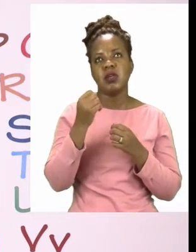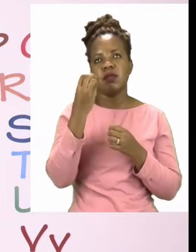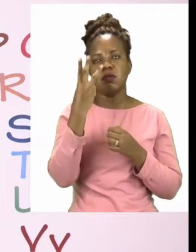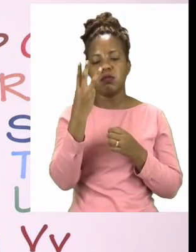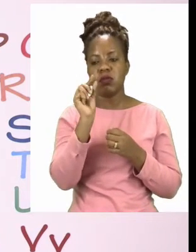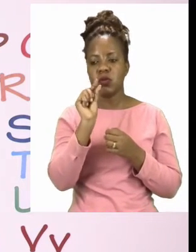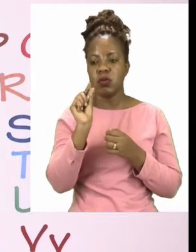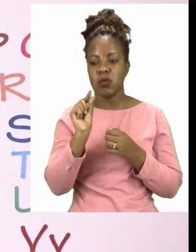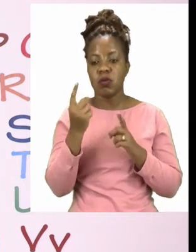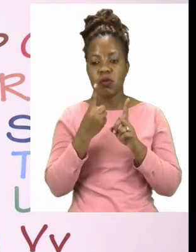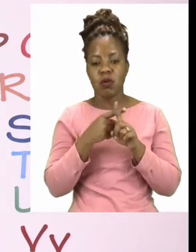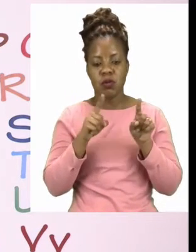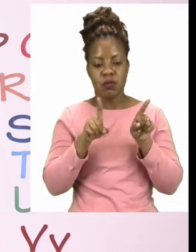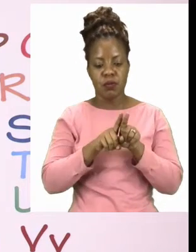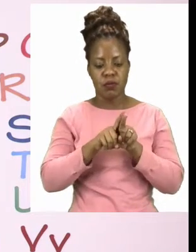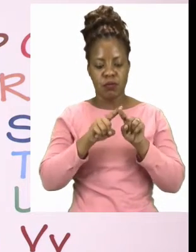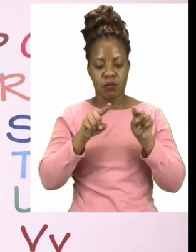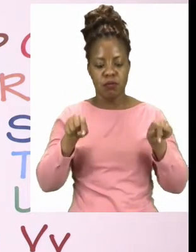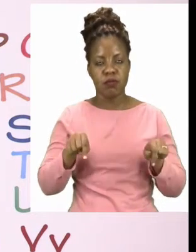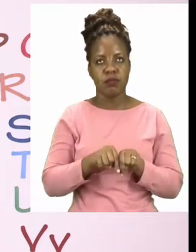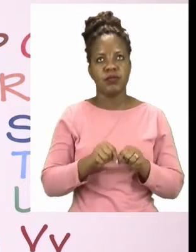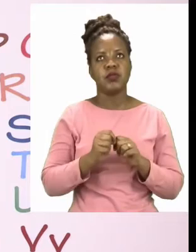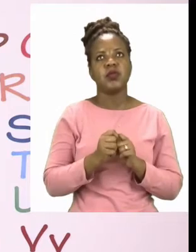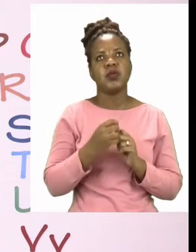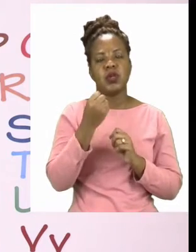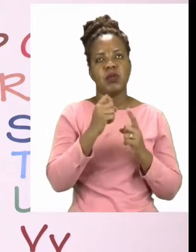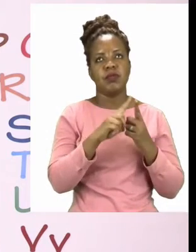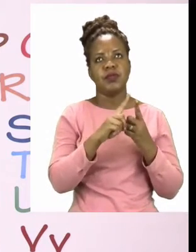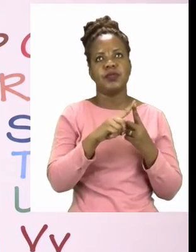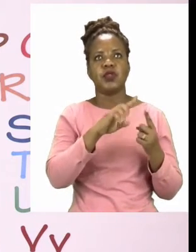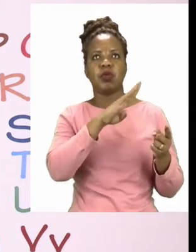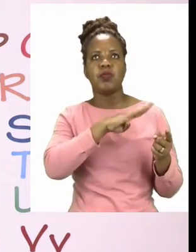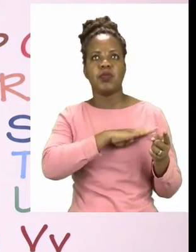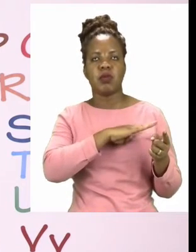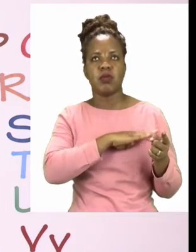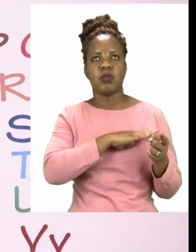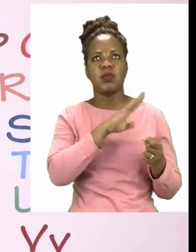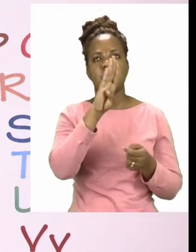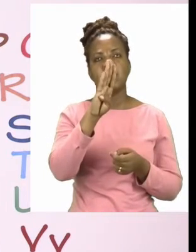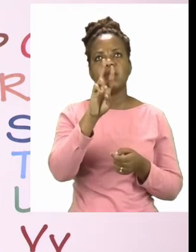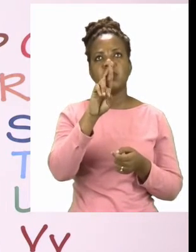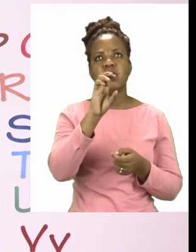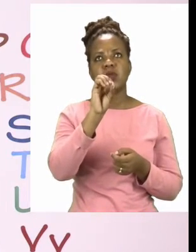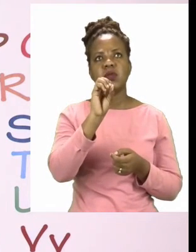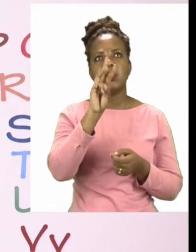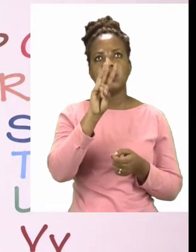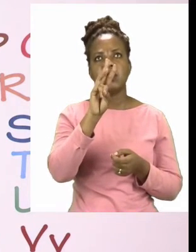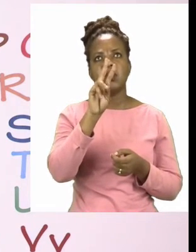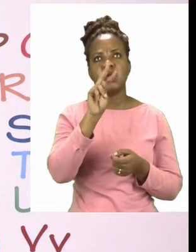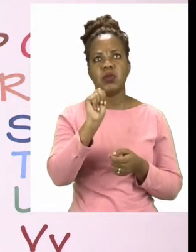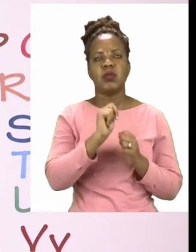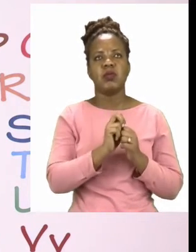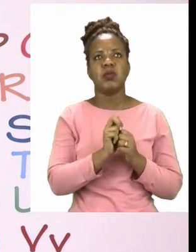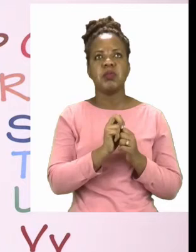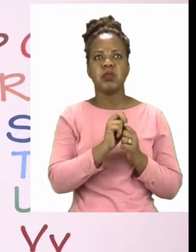you can start by looking either across or down. We know that the word brown starts